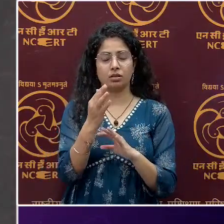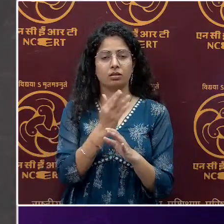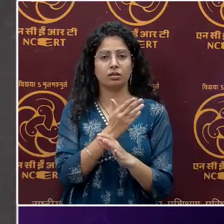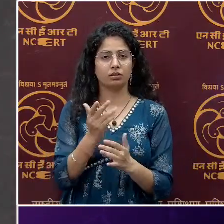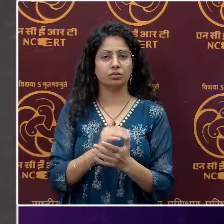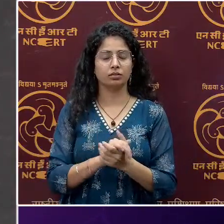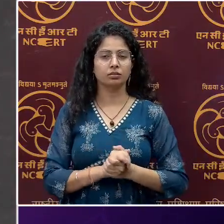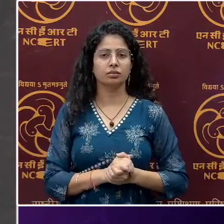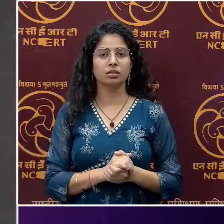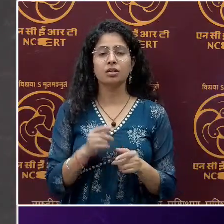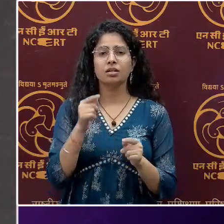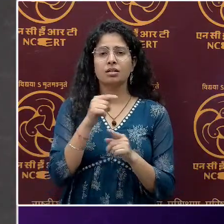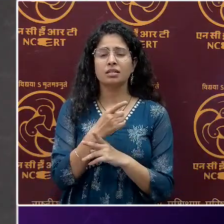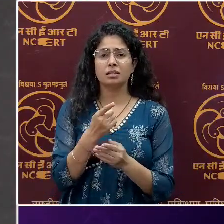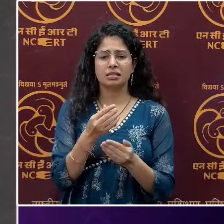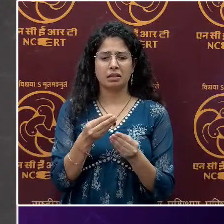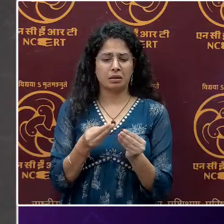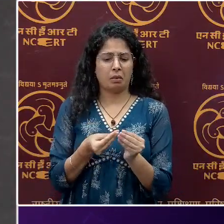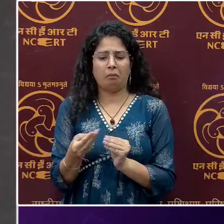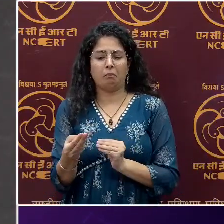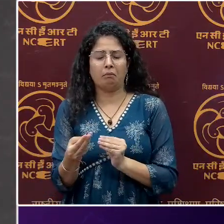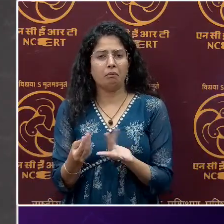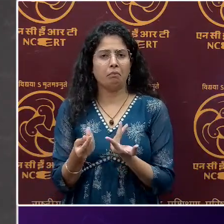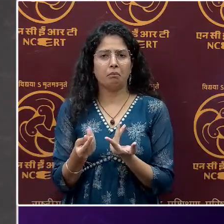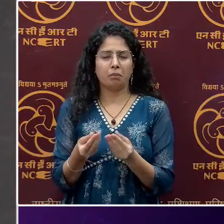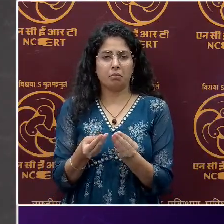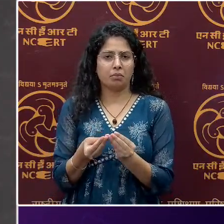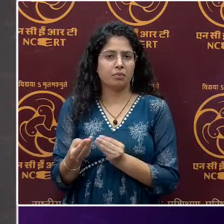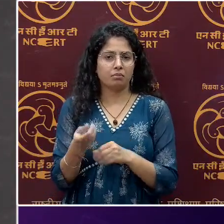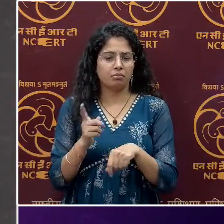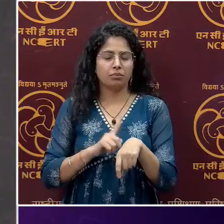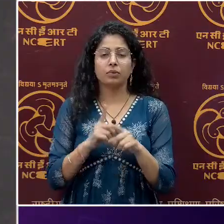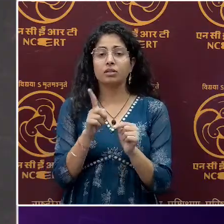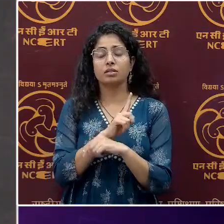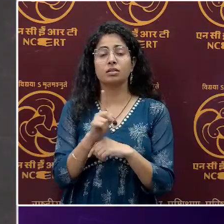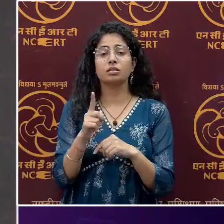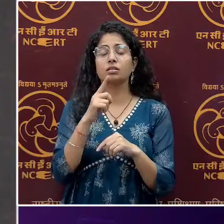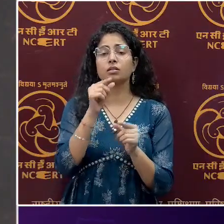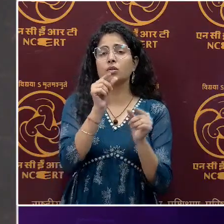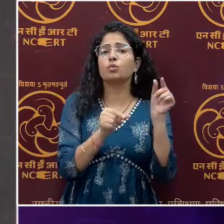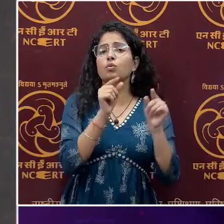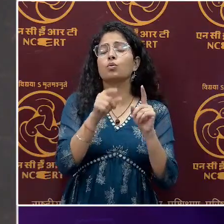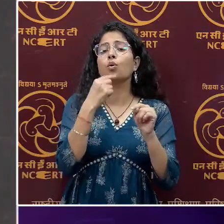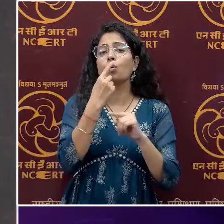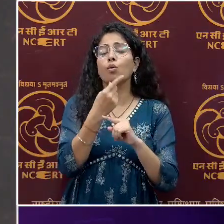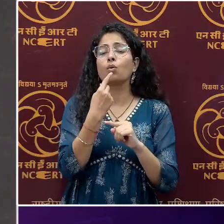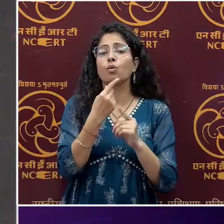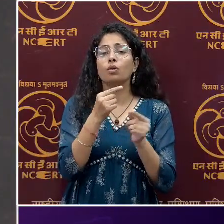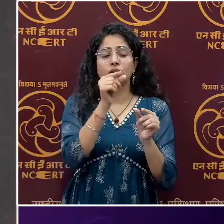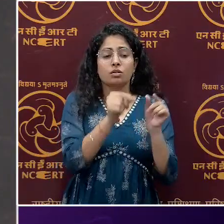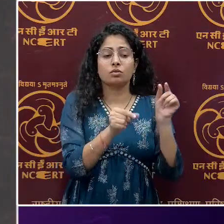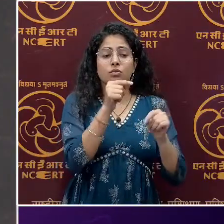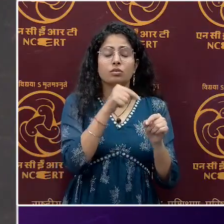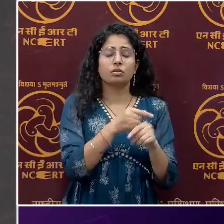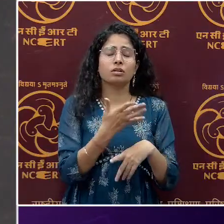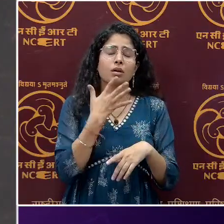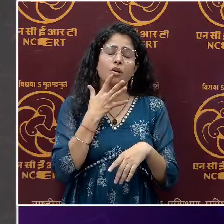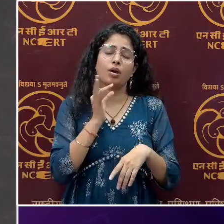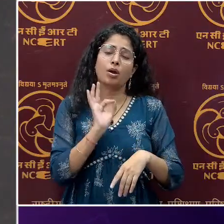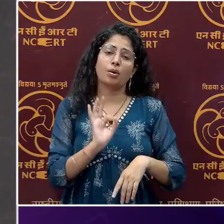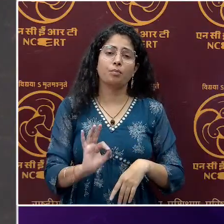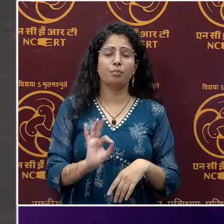collage is not the very recent people that we have seen. These are the people who played a very, very pivotal role in